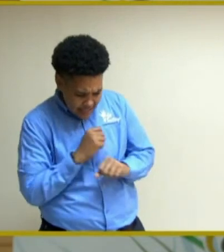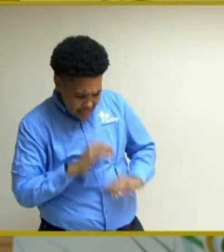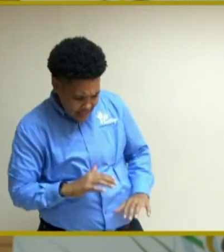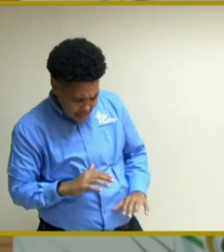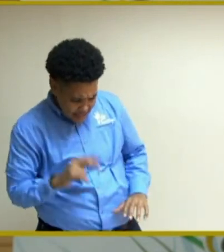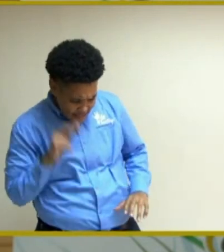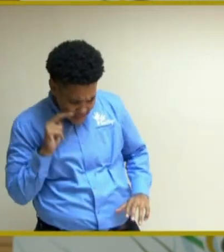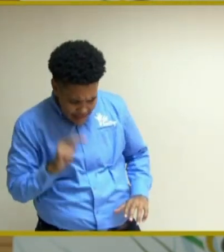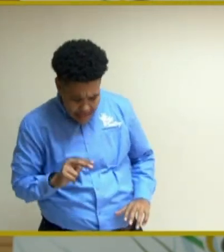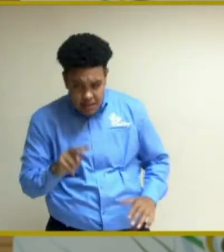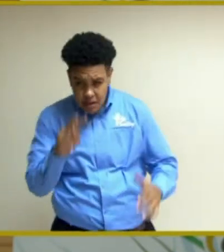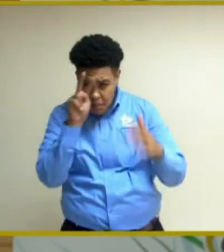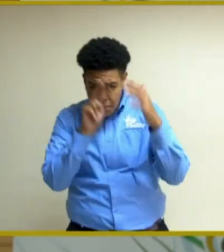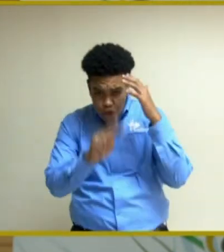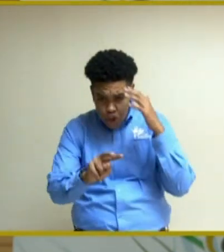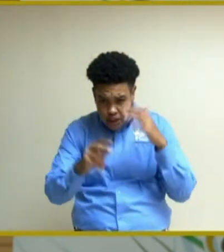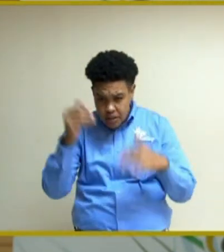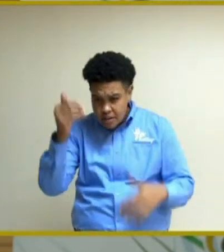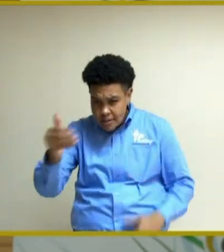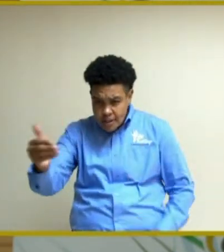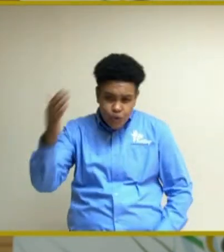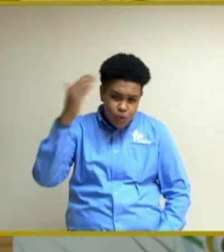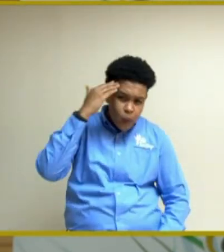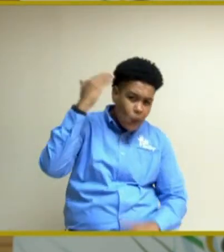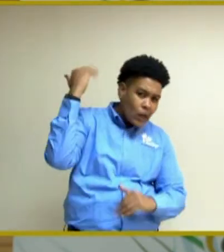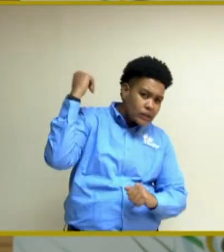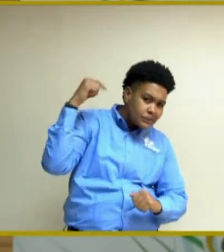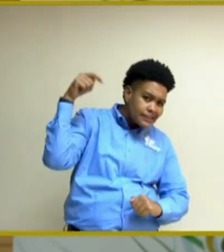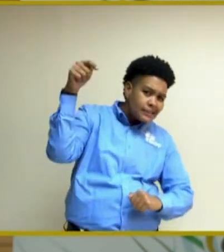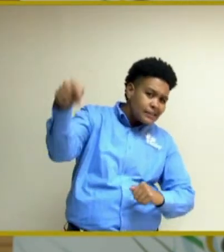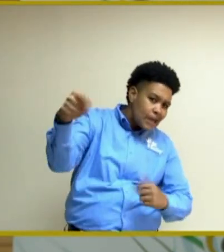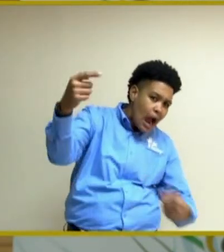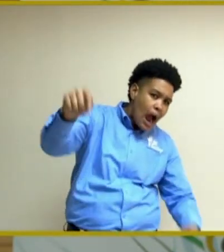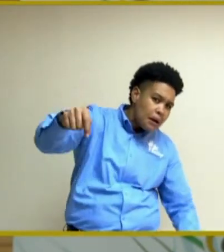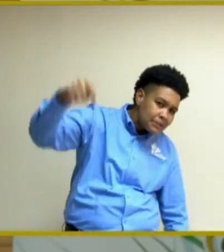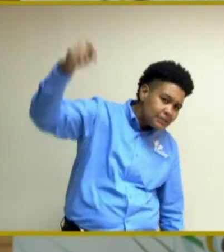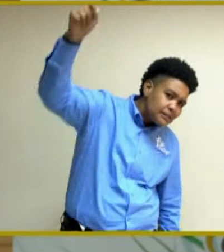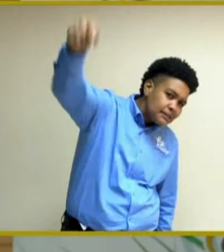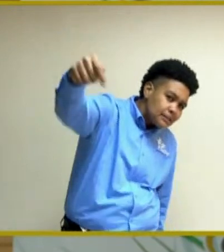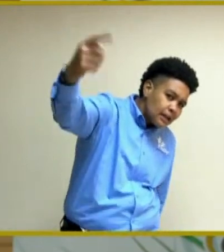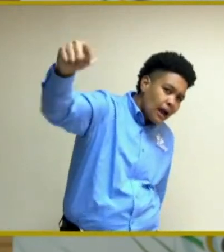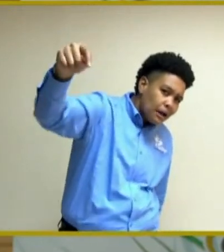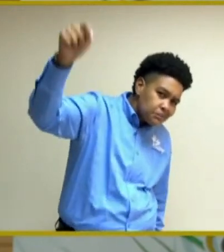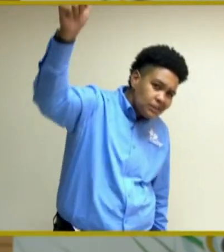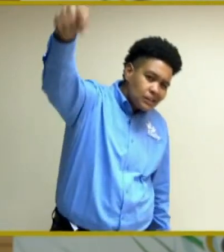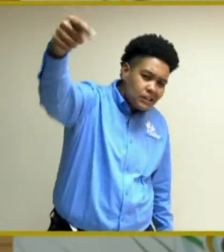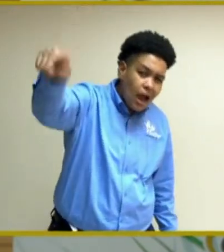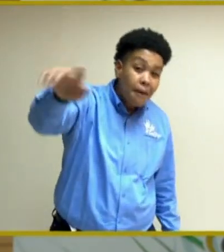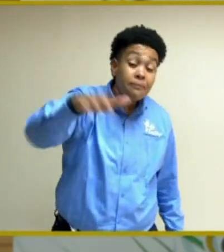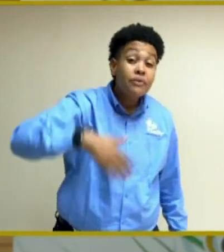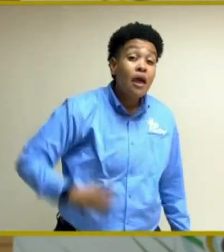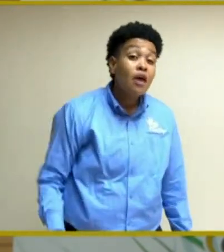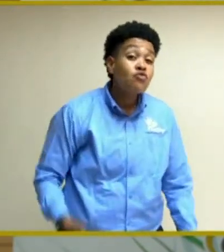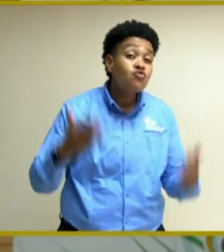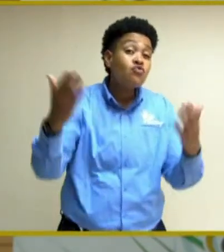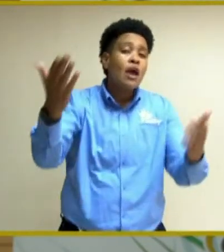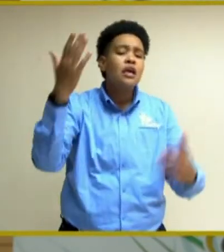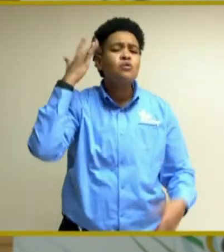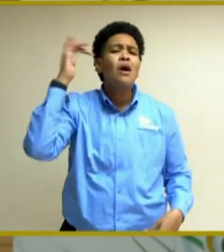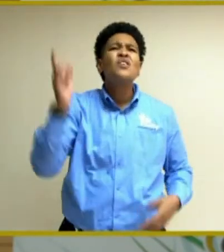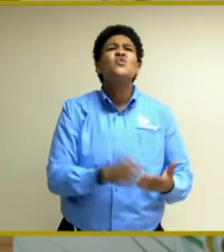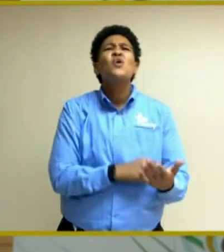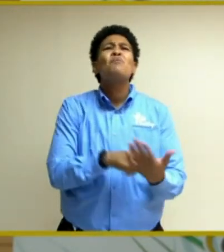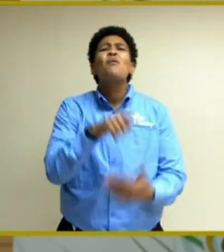it's about projections. And sometimes, and I raise it because sometimes we ask the question, why is